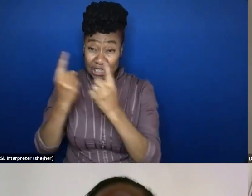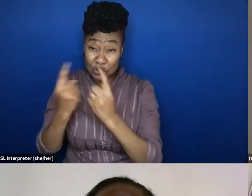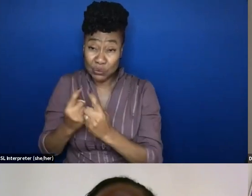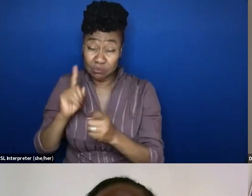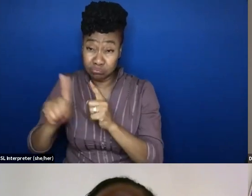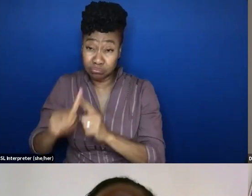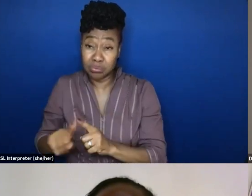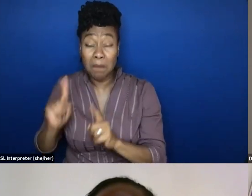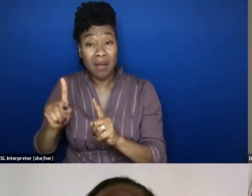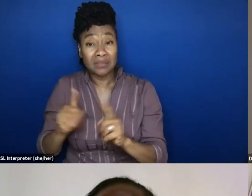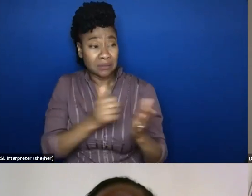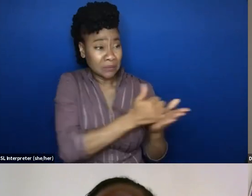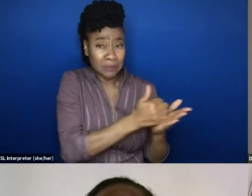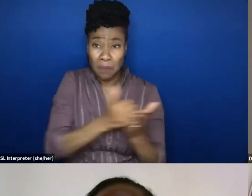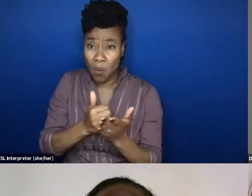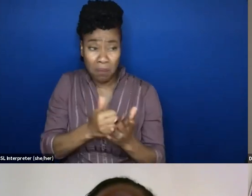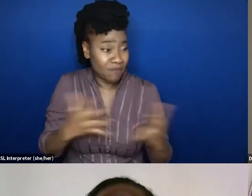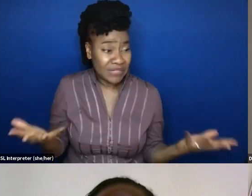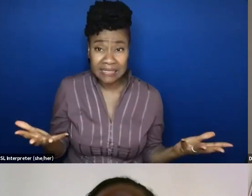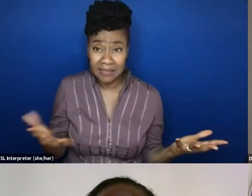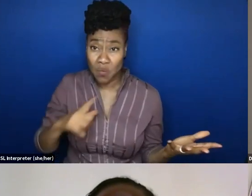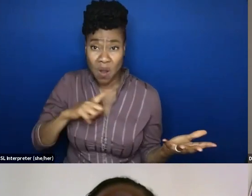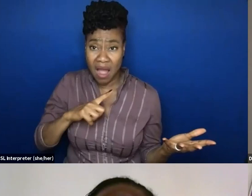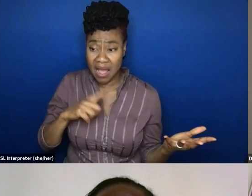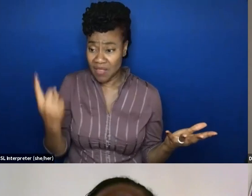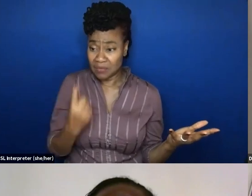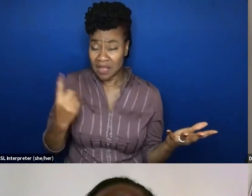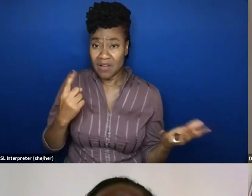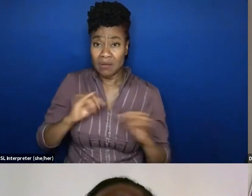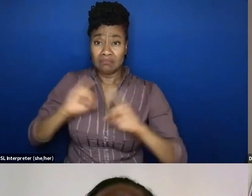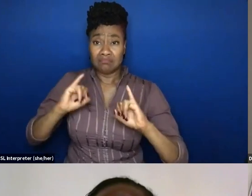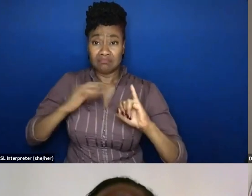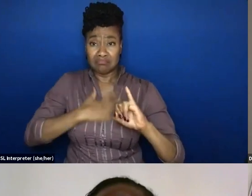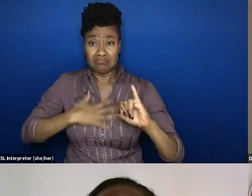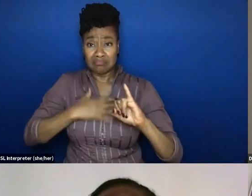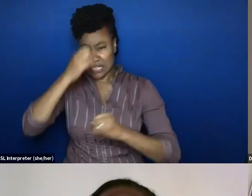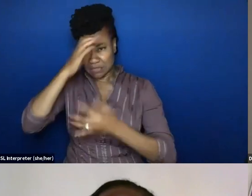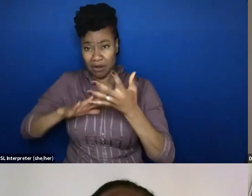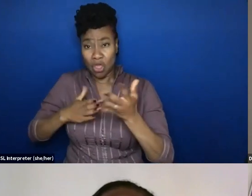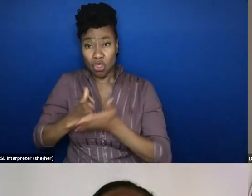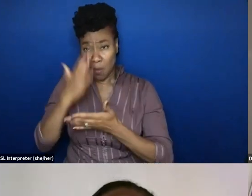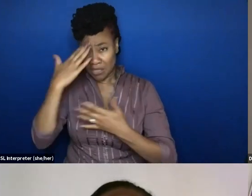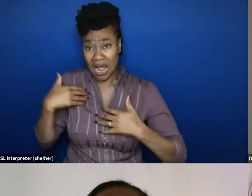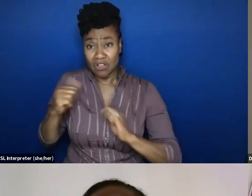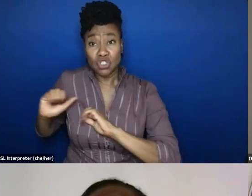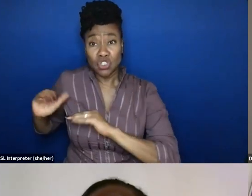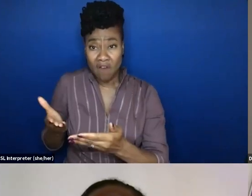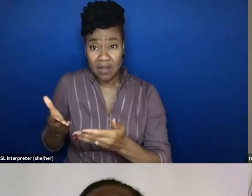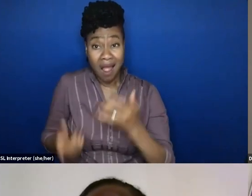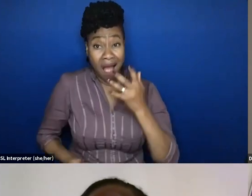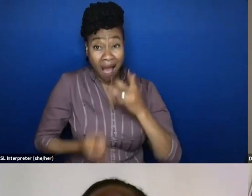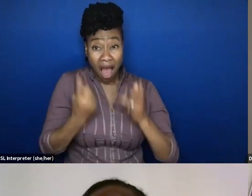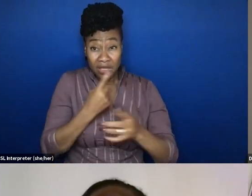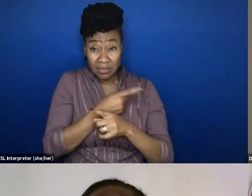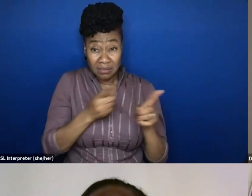traumatic experiences with mental health services. Other chronic sufferers find themselves trapped in a